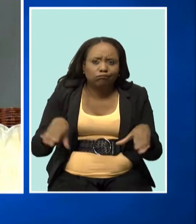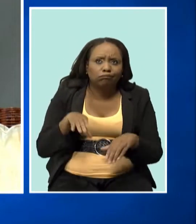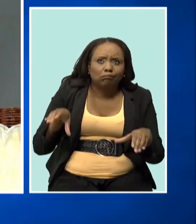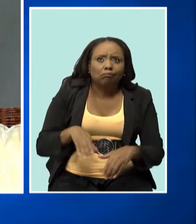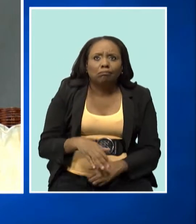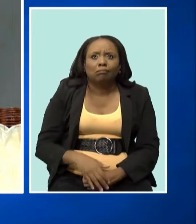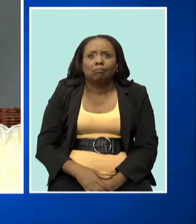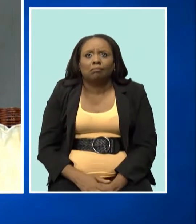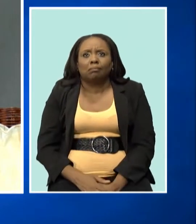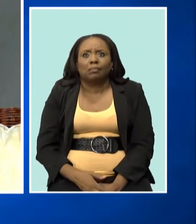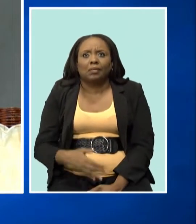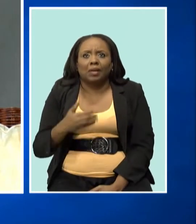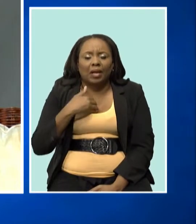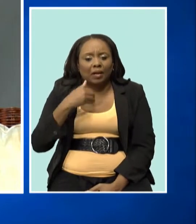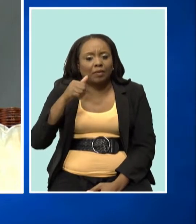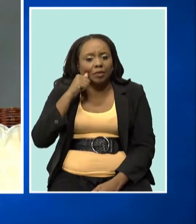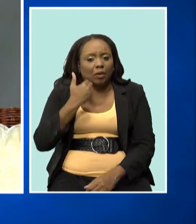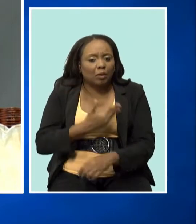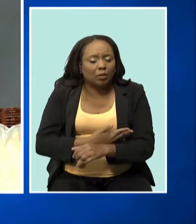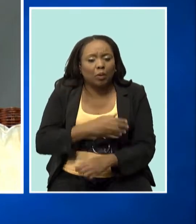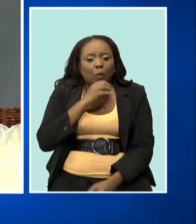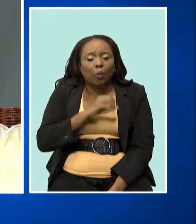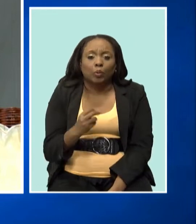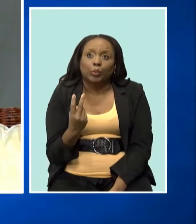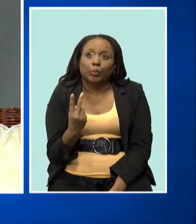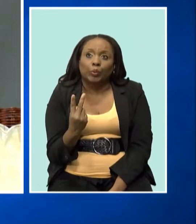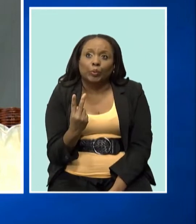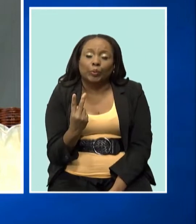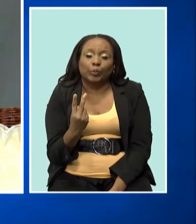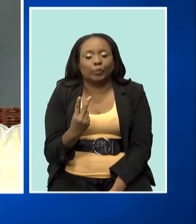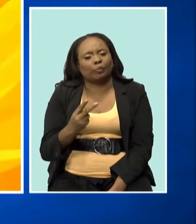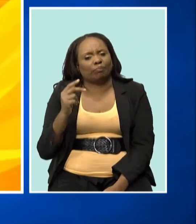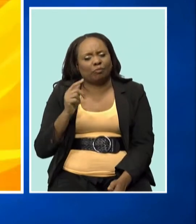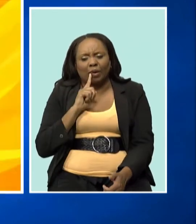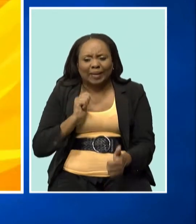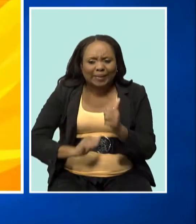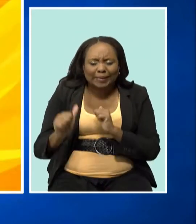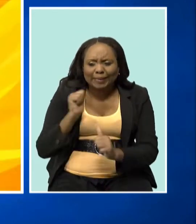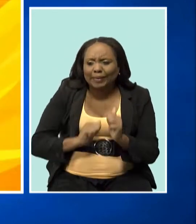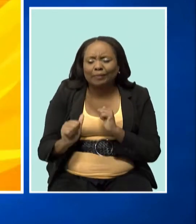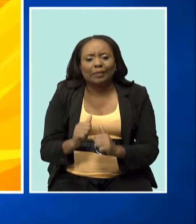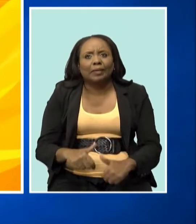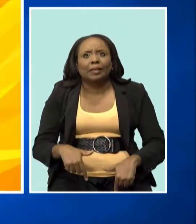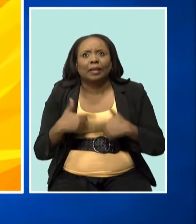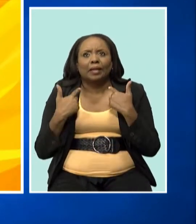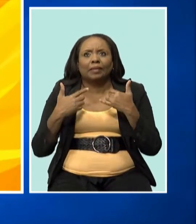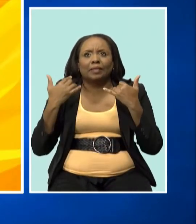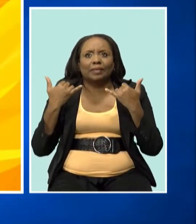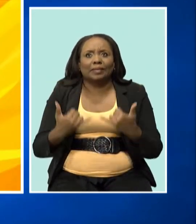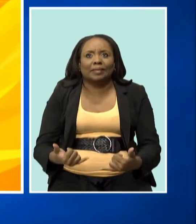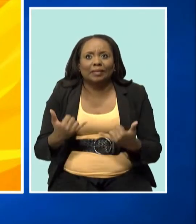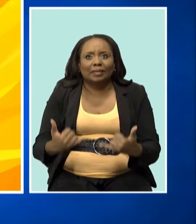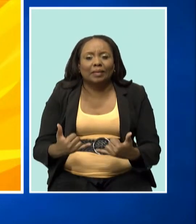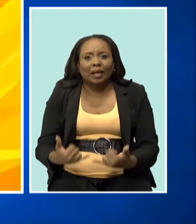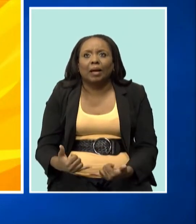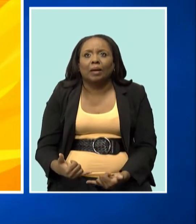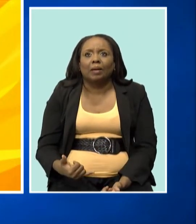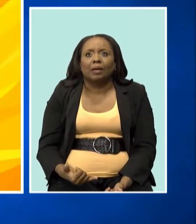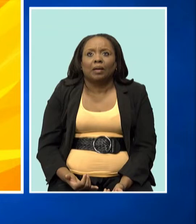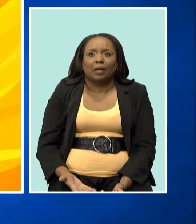it really rests on the agency of a community member or neighbor to report wrongdoing, or